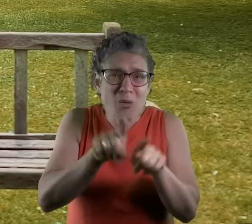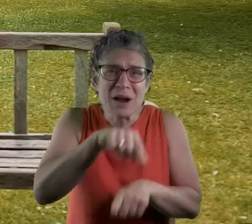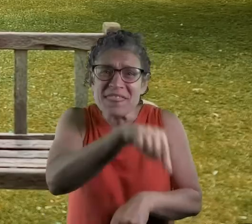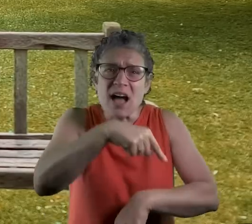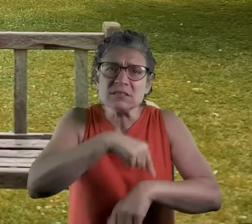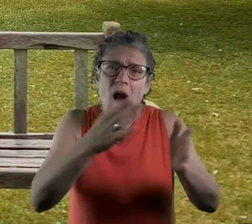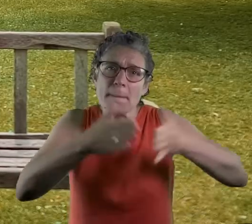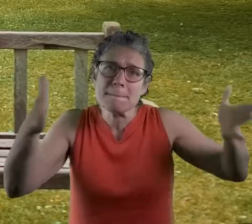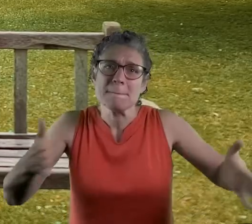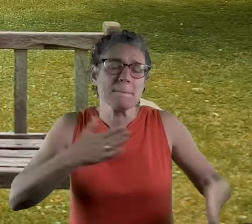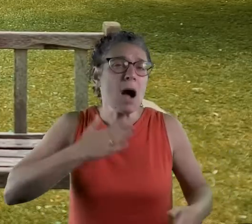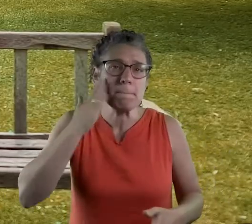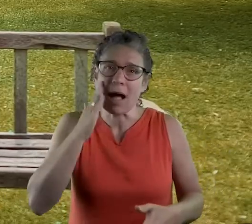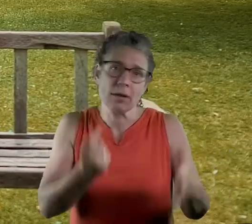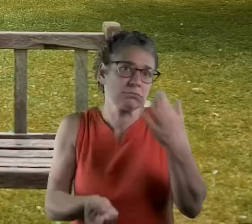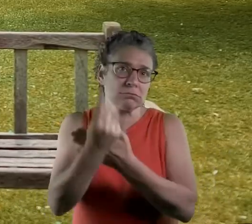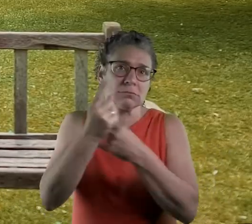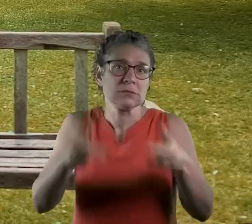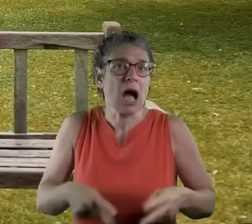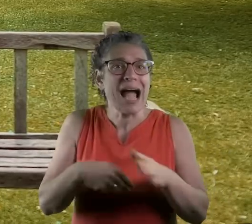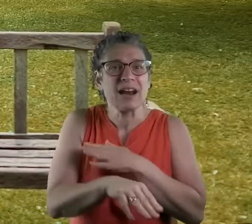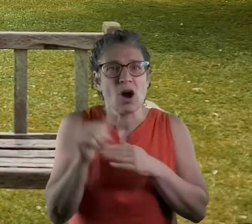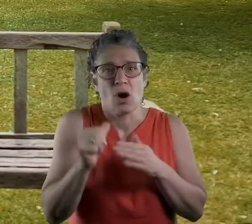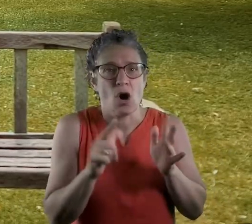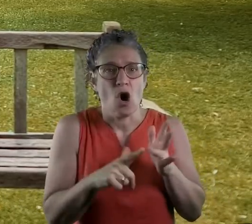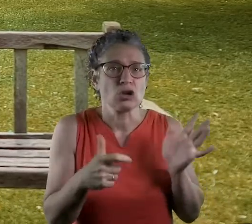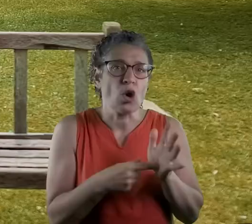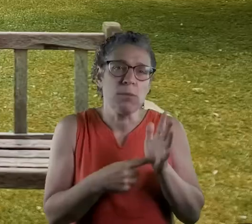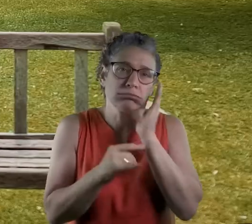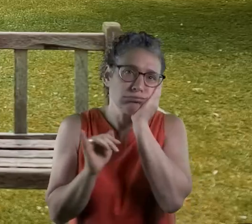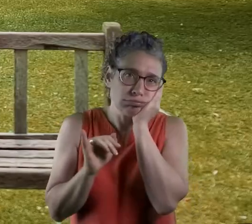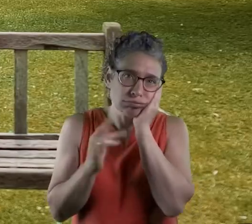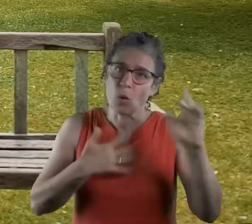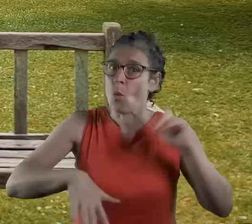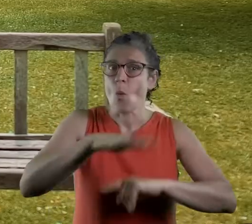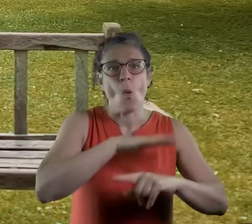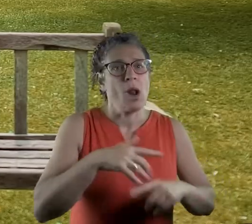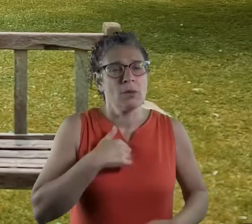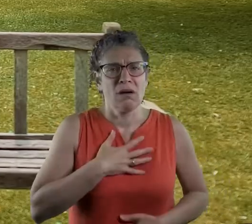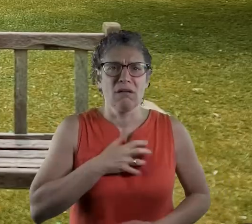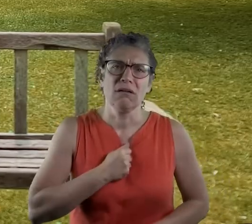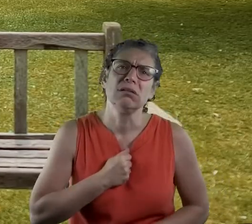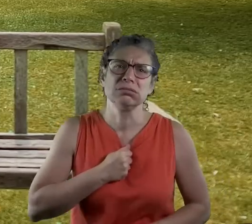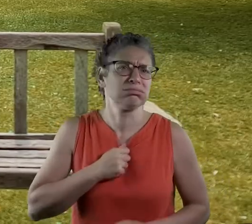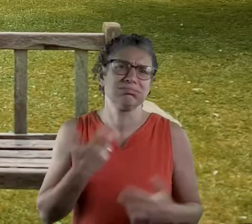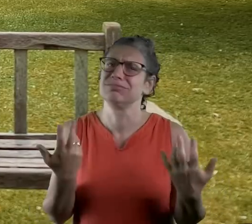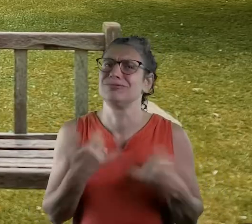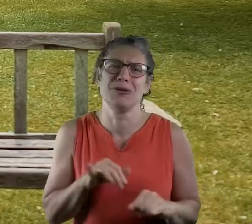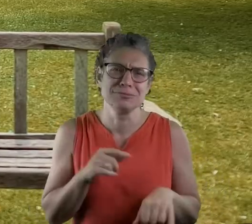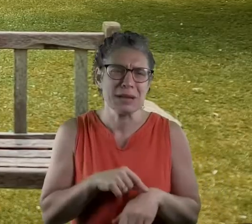lost my mother unexpectedly in October as well, which was one further blow that we really could have done